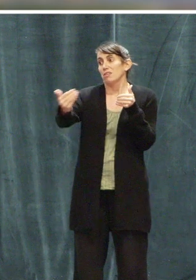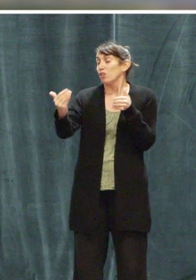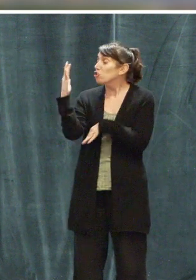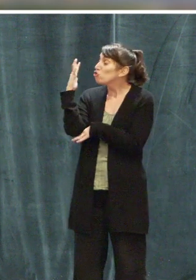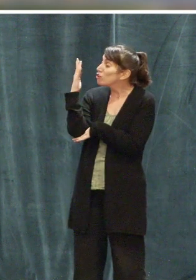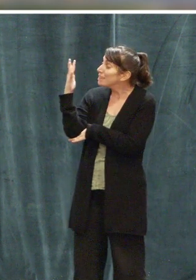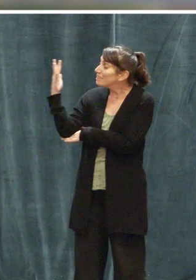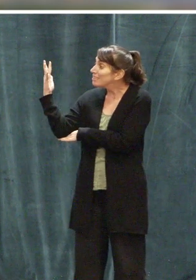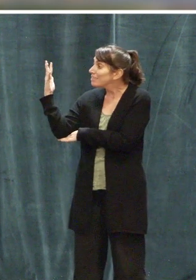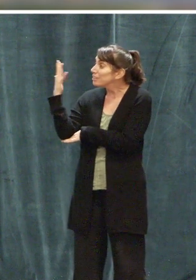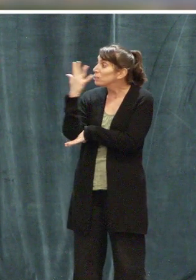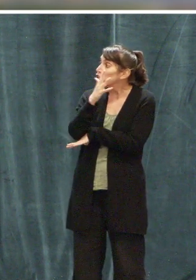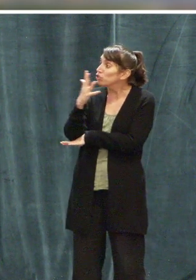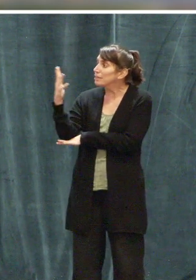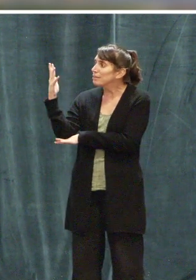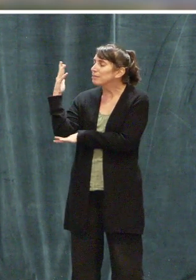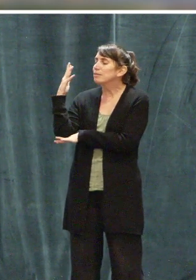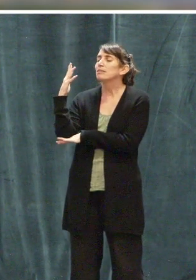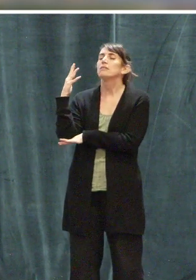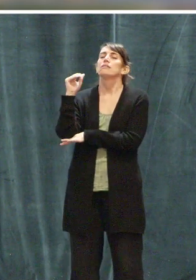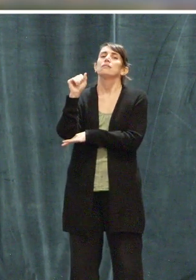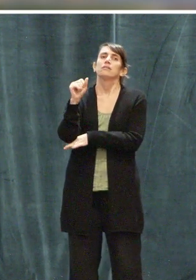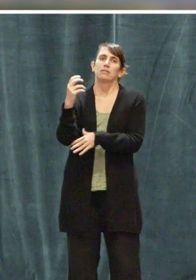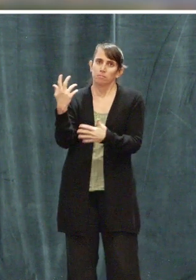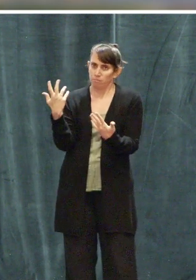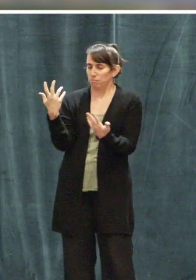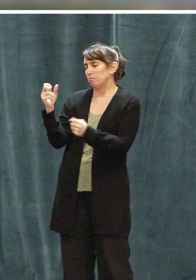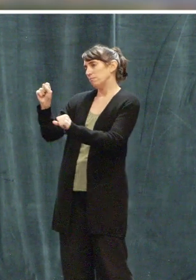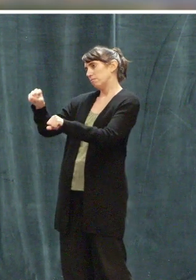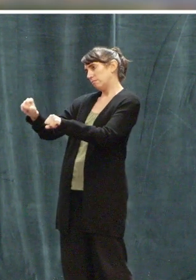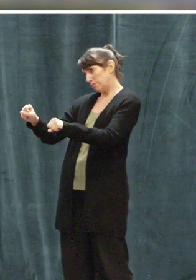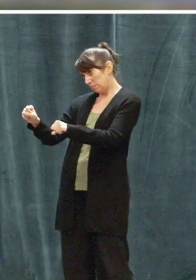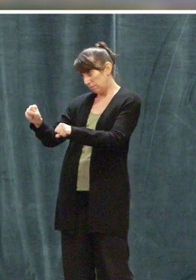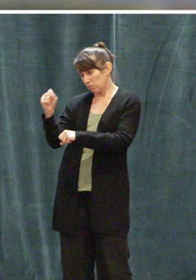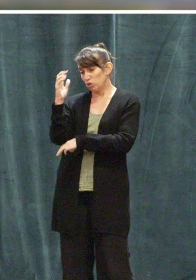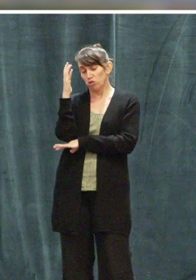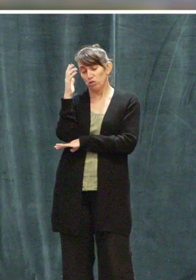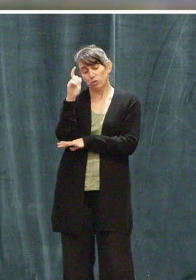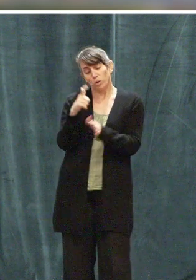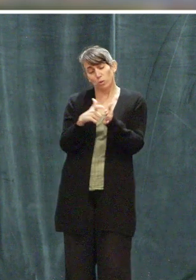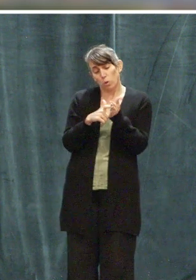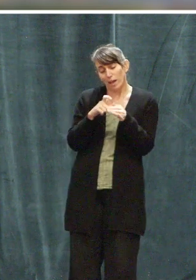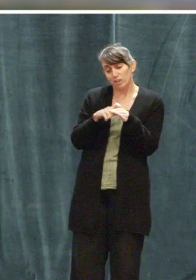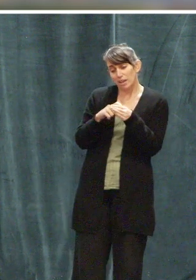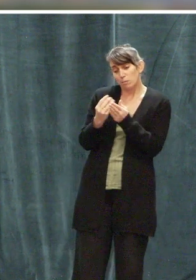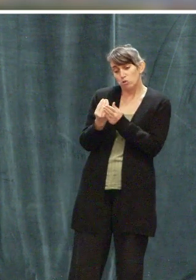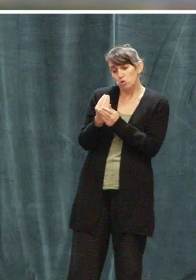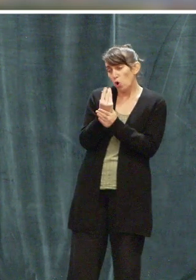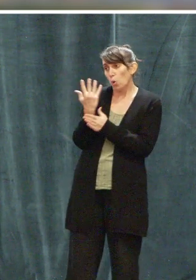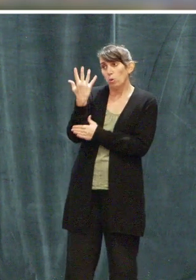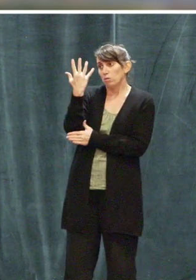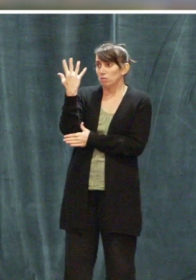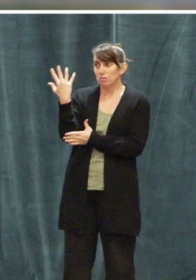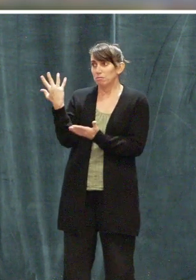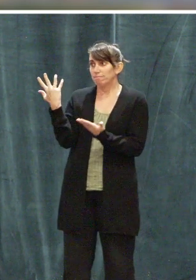are, oh, sorry, the tree canopy. Yes, the trees will take some time to grow. There's no doubt about that. I think as